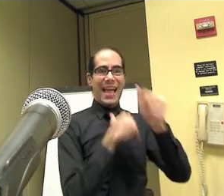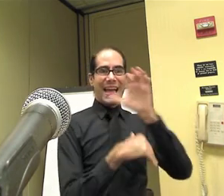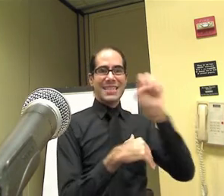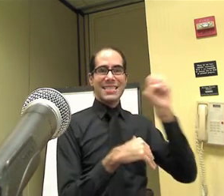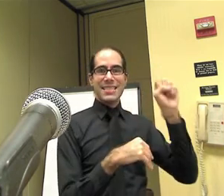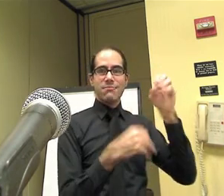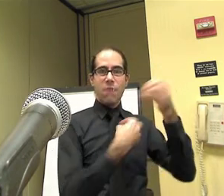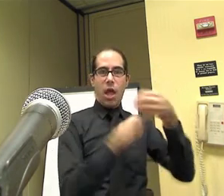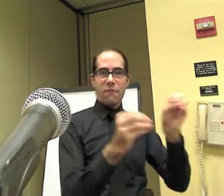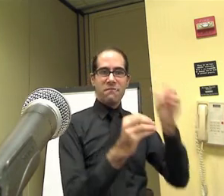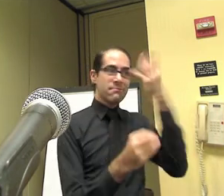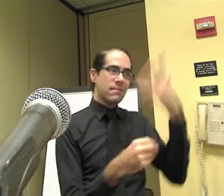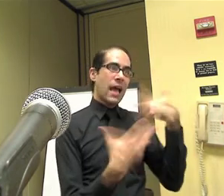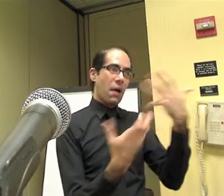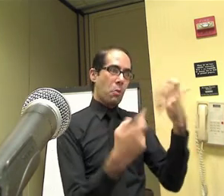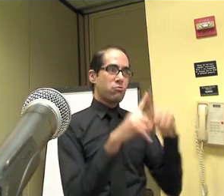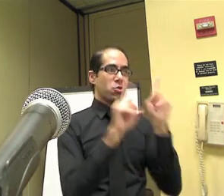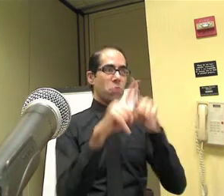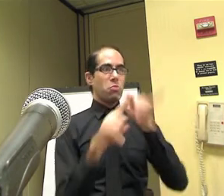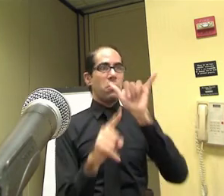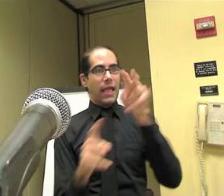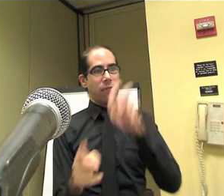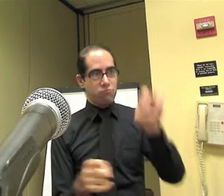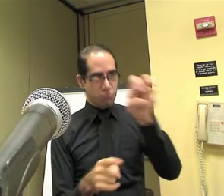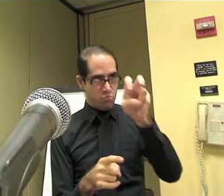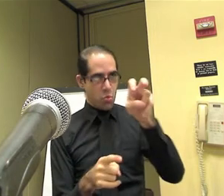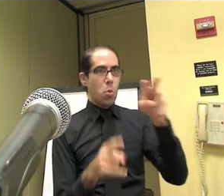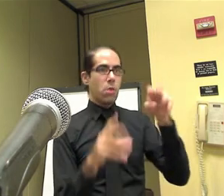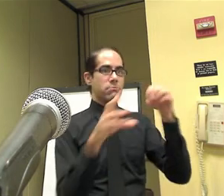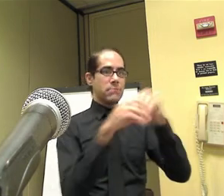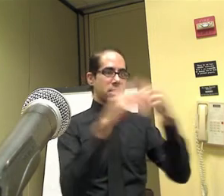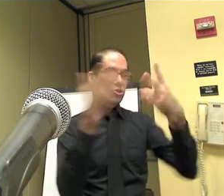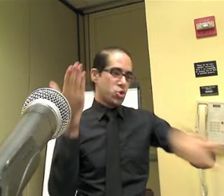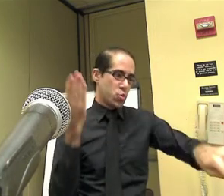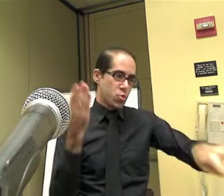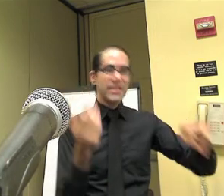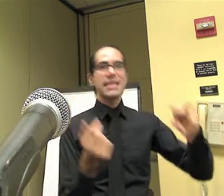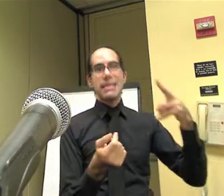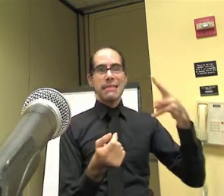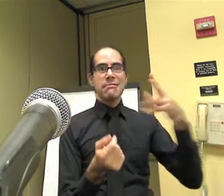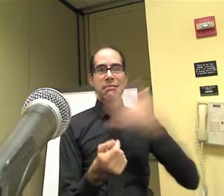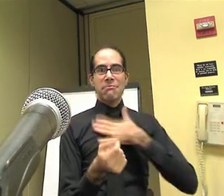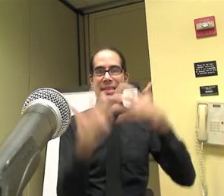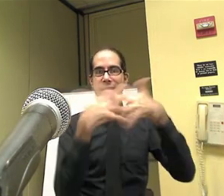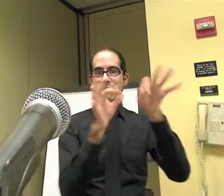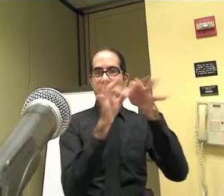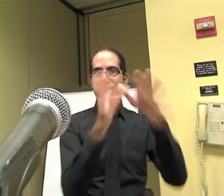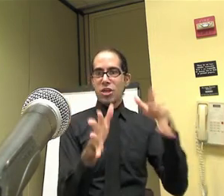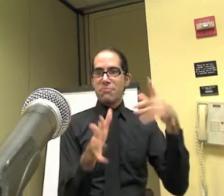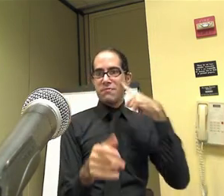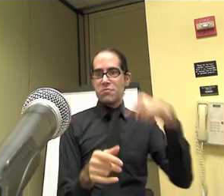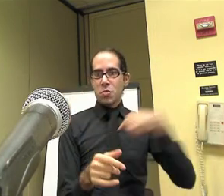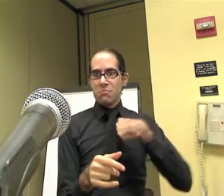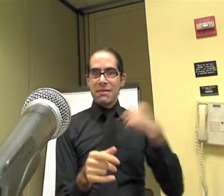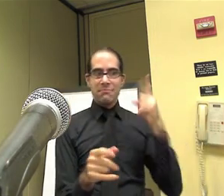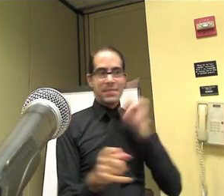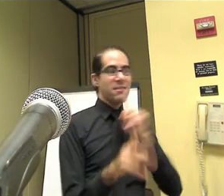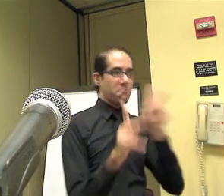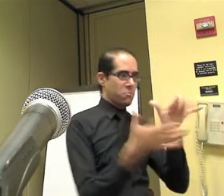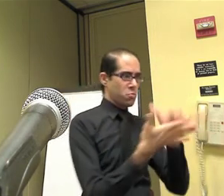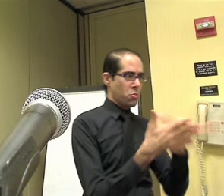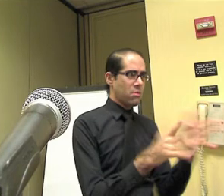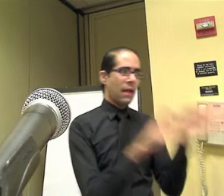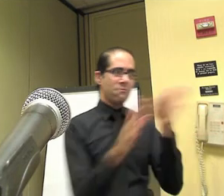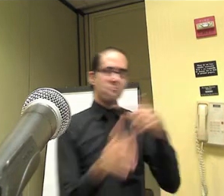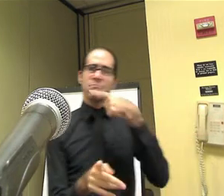they let us know in advance, we can, in our access office, then we can give, I'm going to be there in a couple of